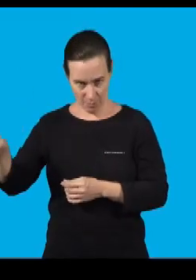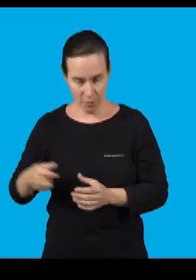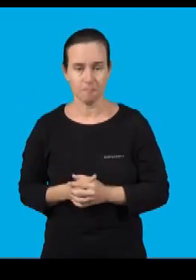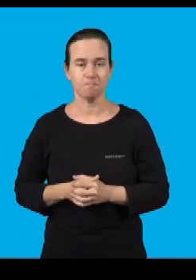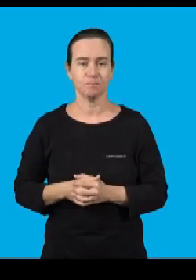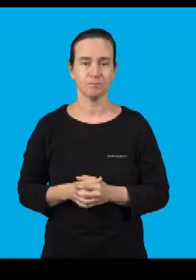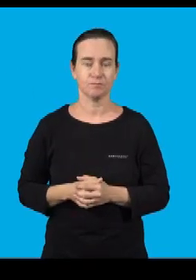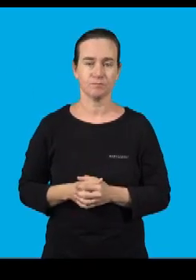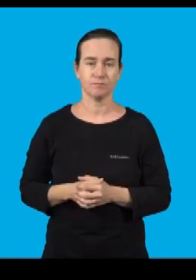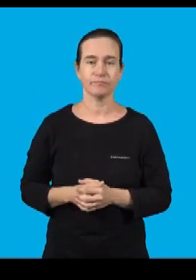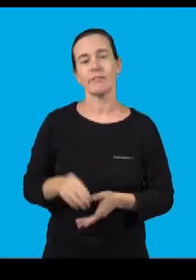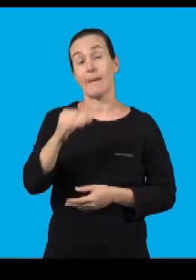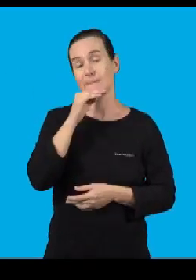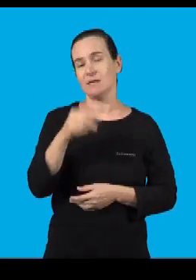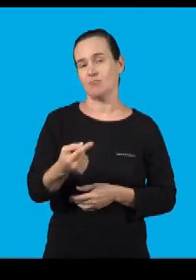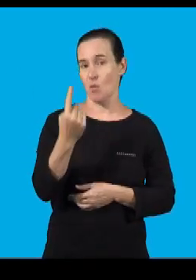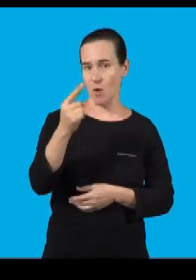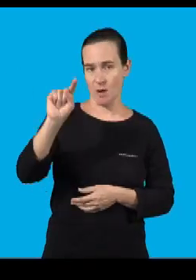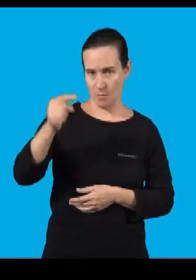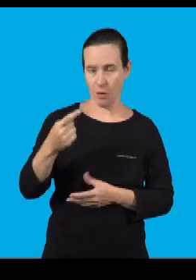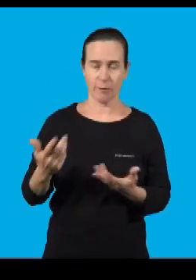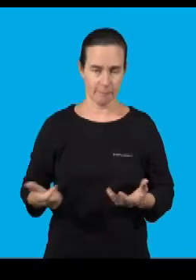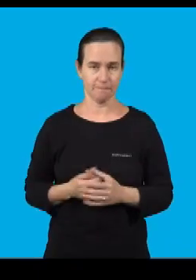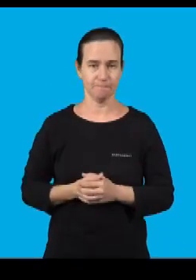would have earned you 1 mark. Okay.